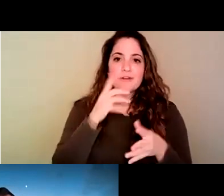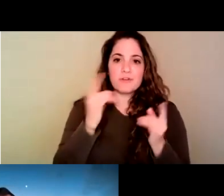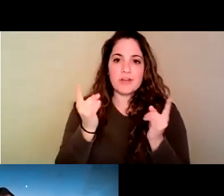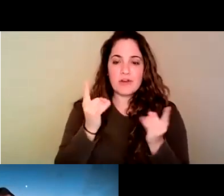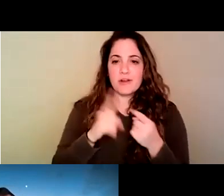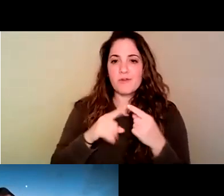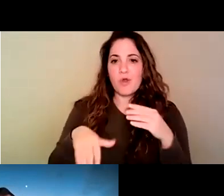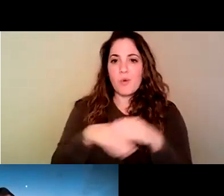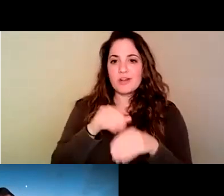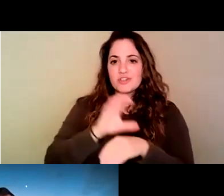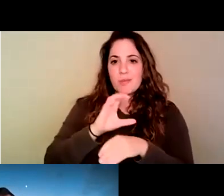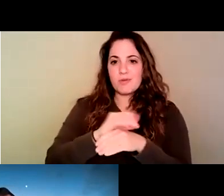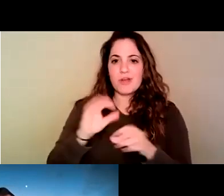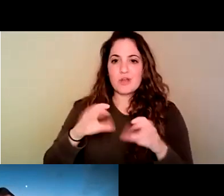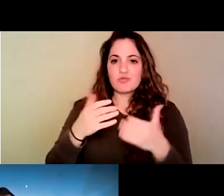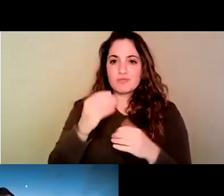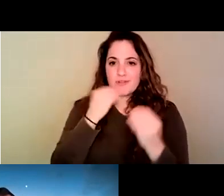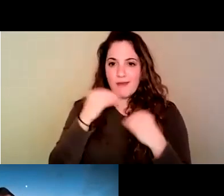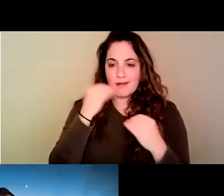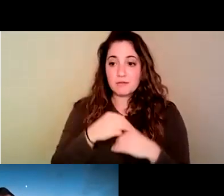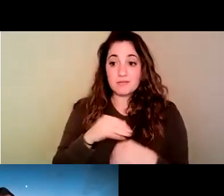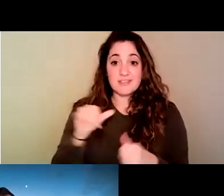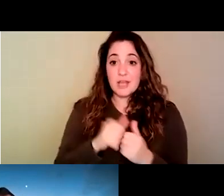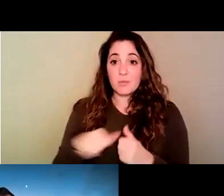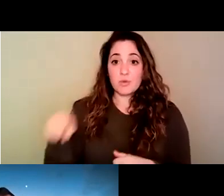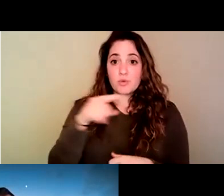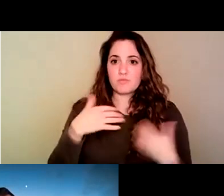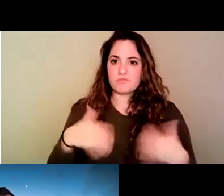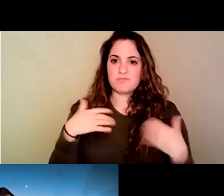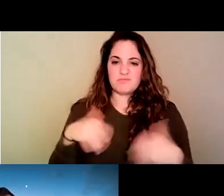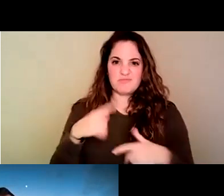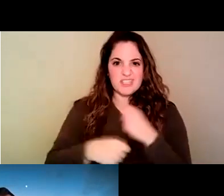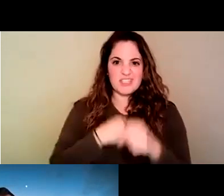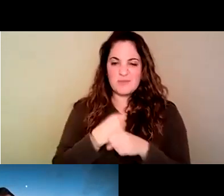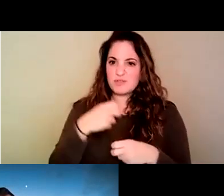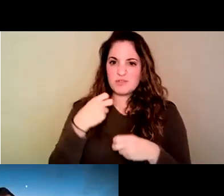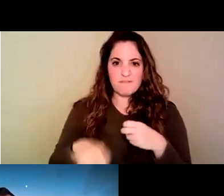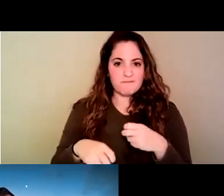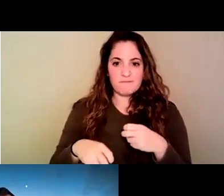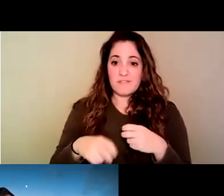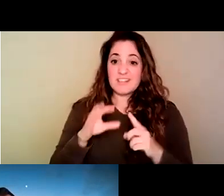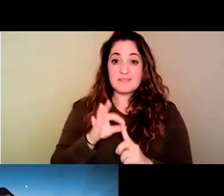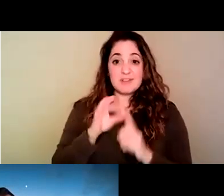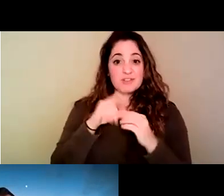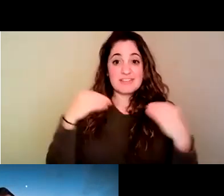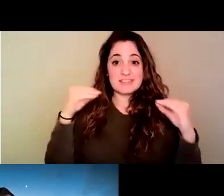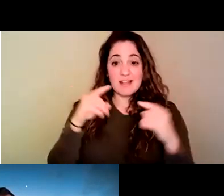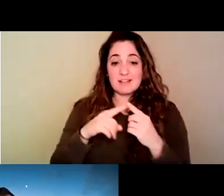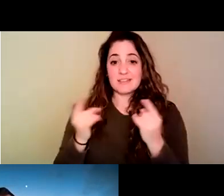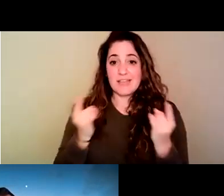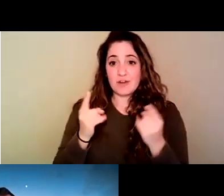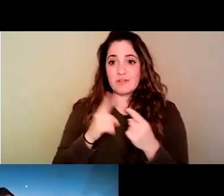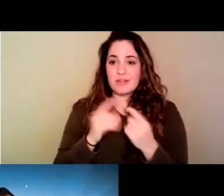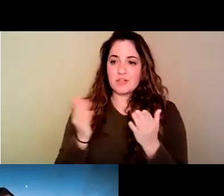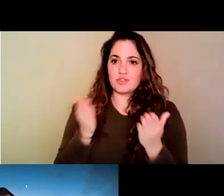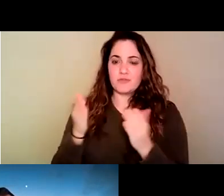Chapel, and Group Dining. And like all of you, this has been a difficult and tough year, especially in the sales, catering, and